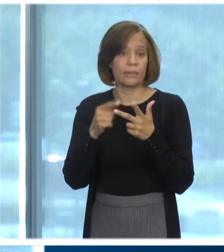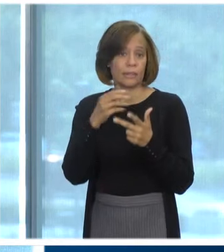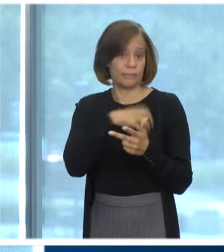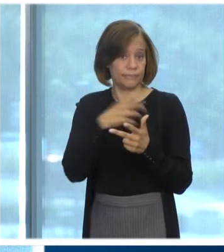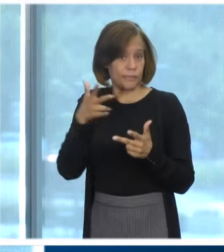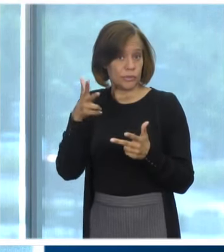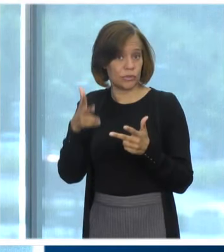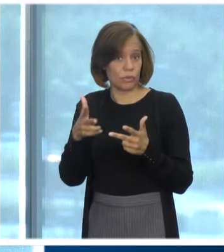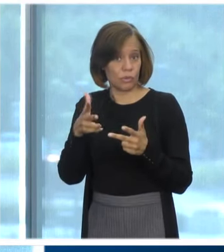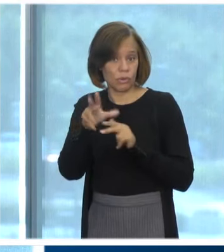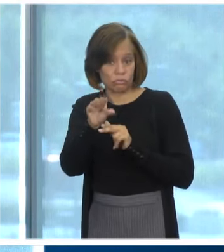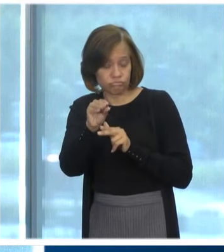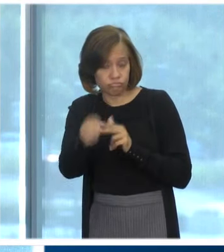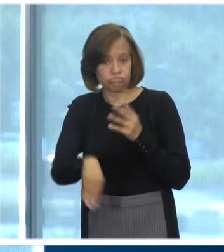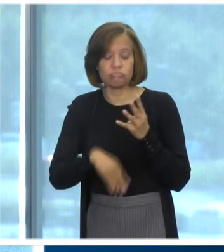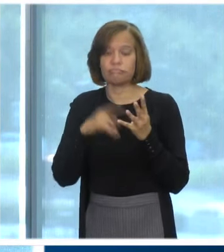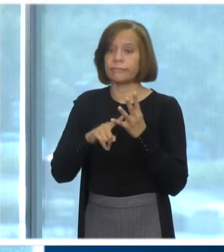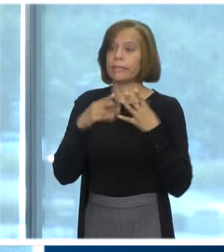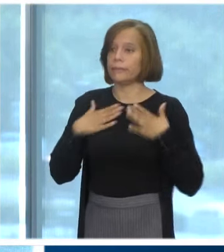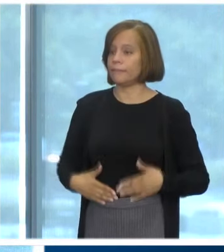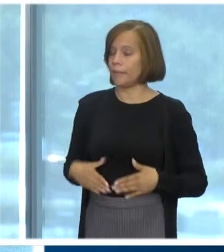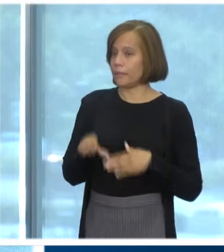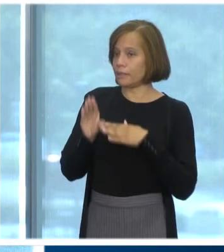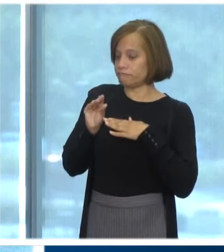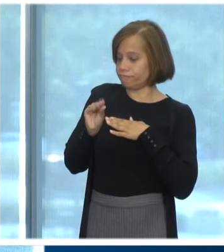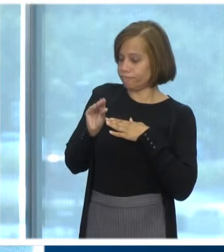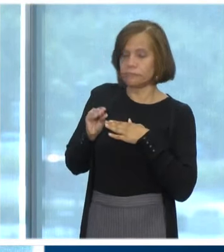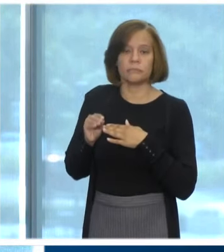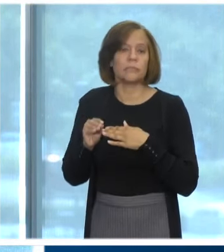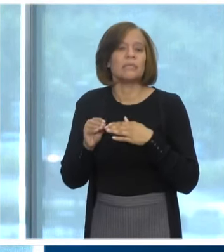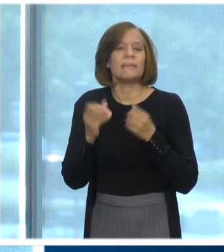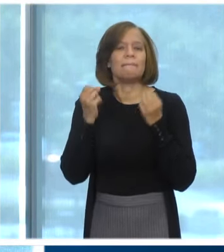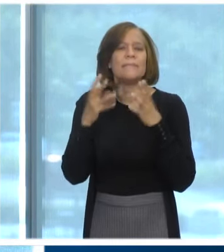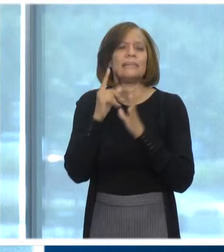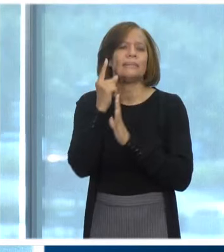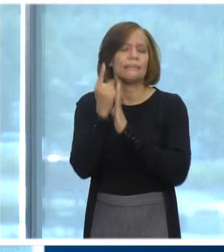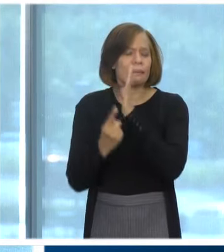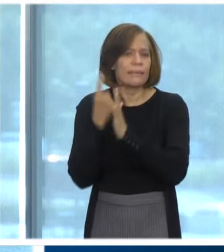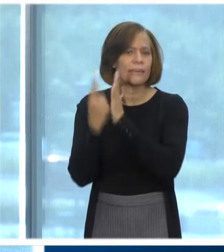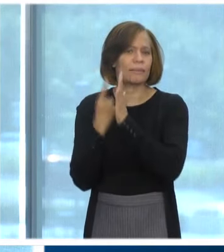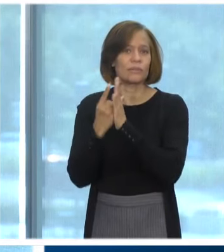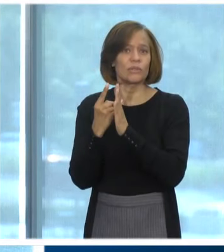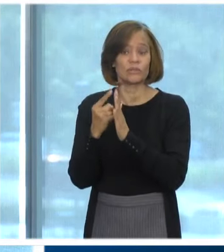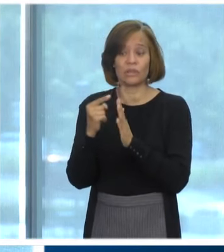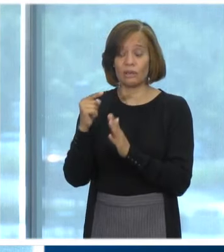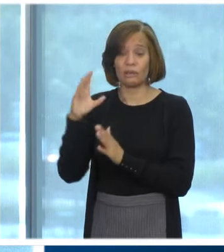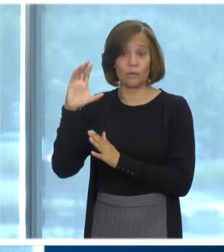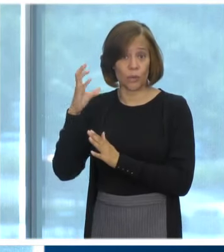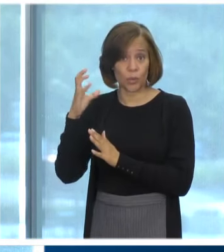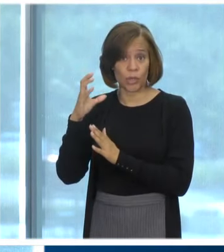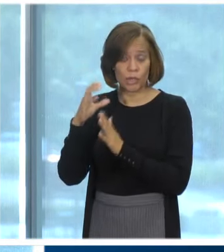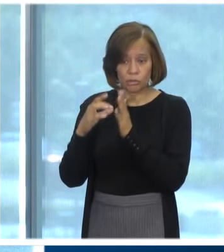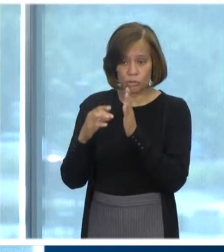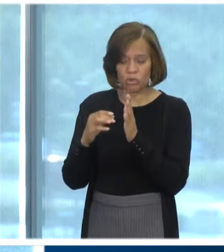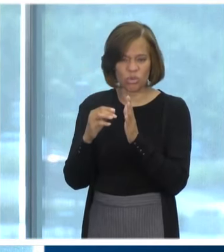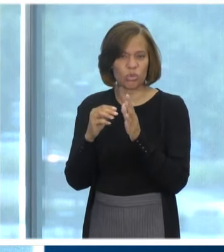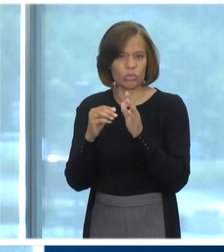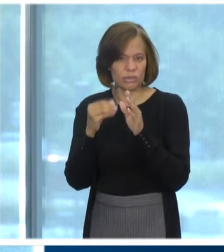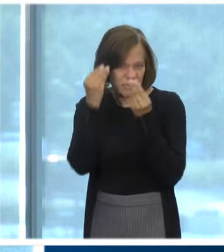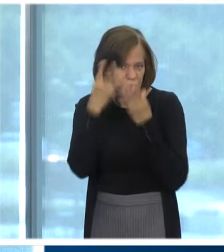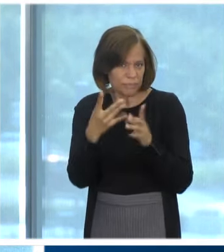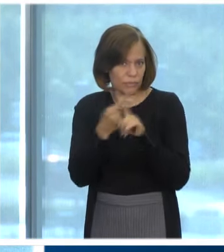footage. We have listened to hours of officer radio traffic, reviewed hundreds of use of force reports, after-action reports,